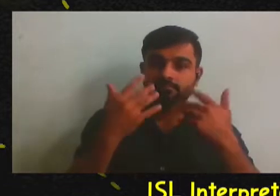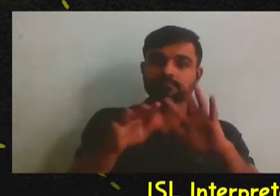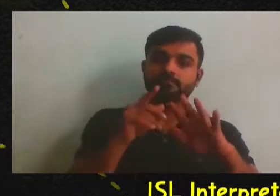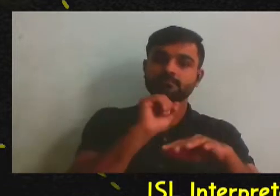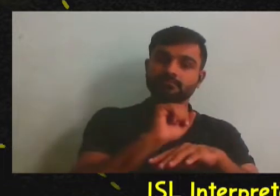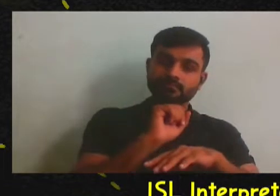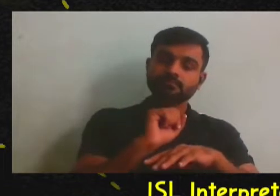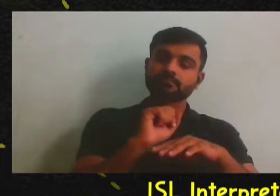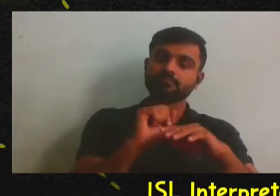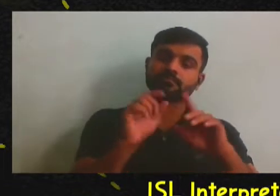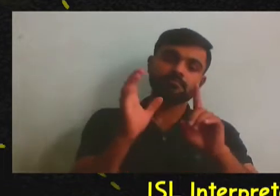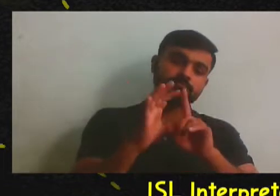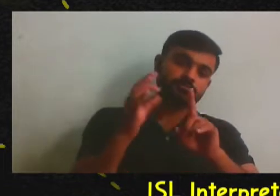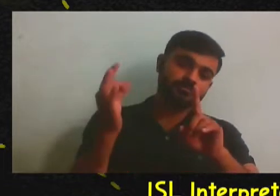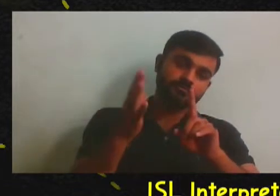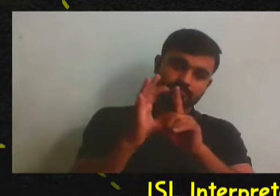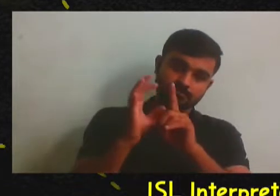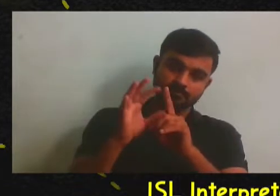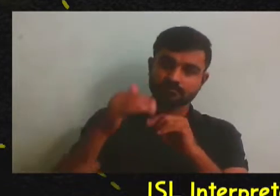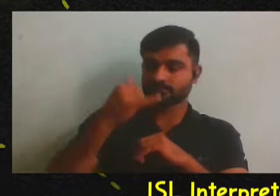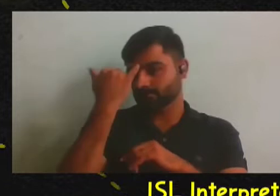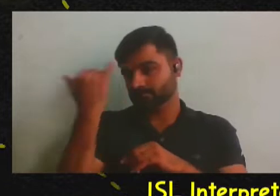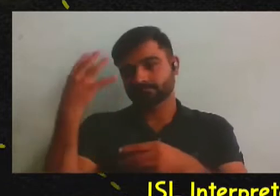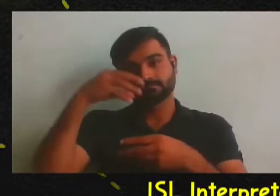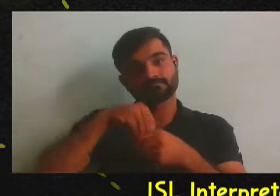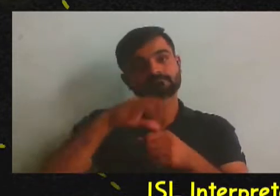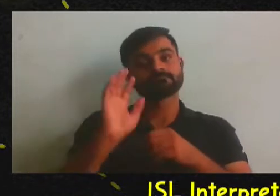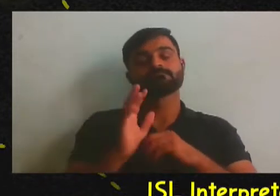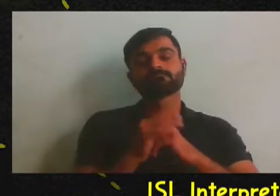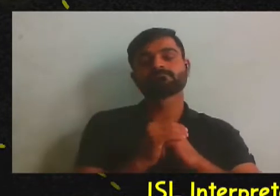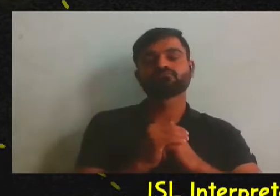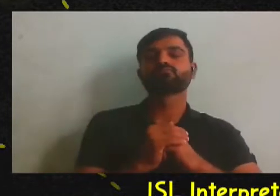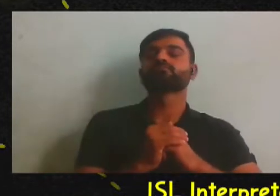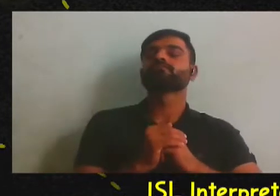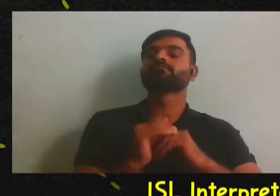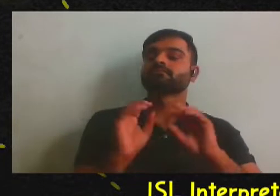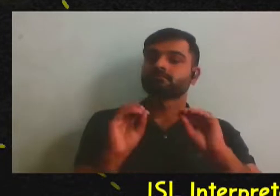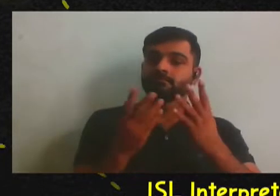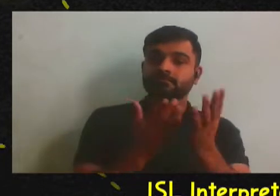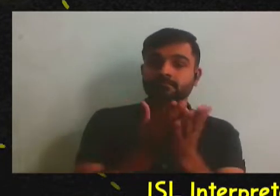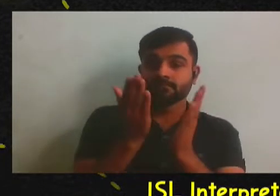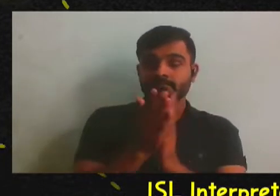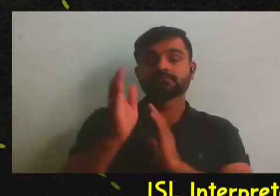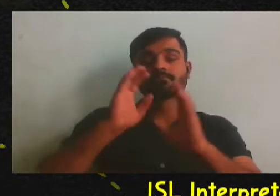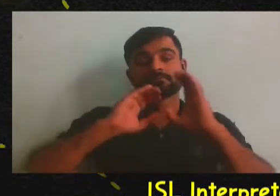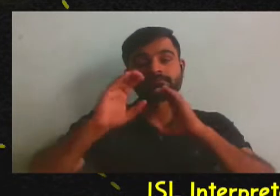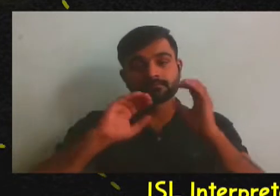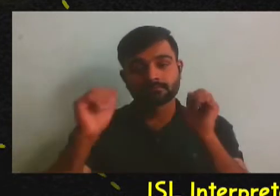New Delhi. So we had an idea of that being a way of communicating